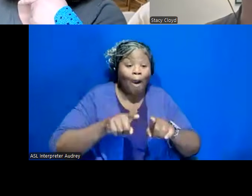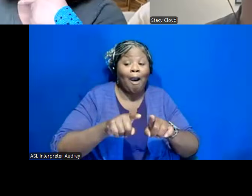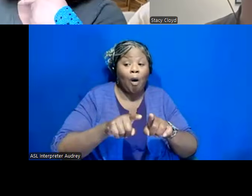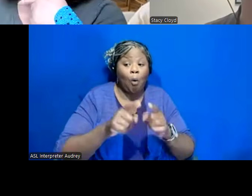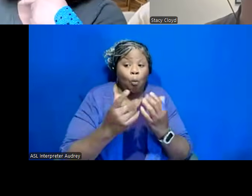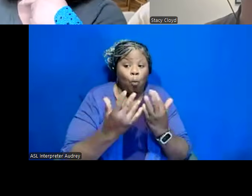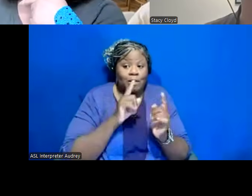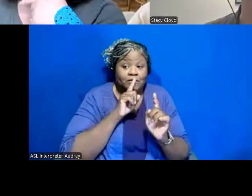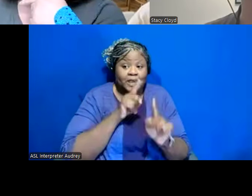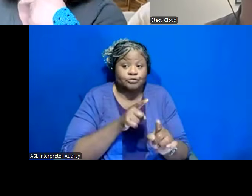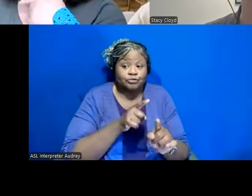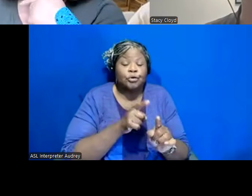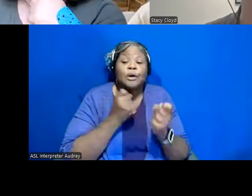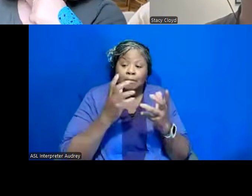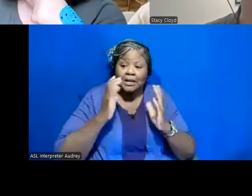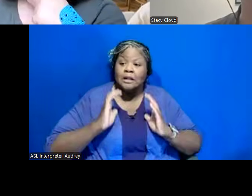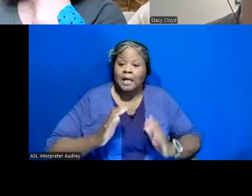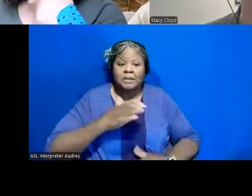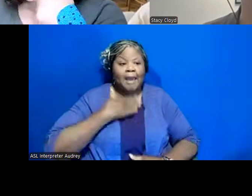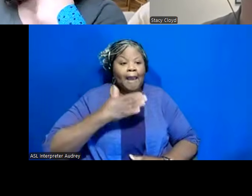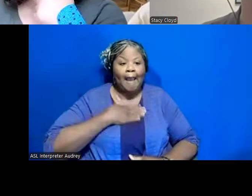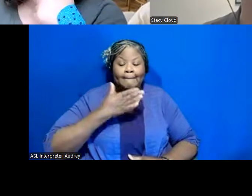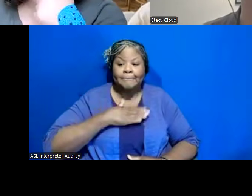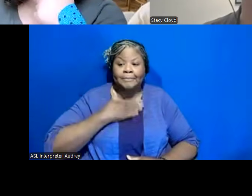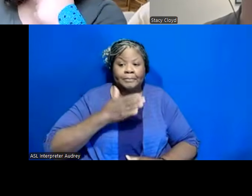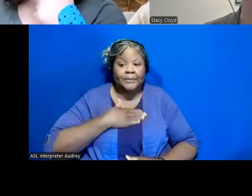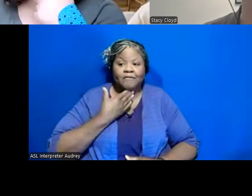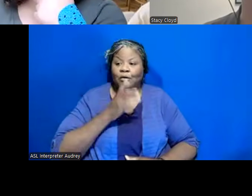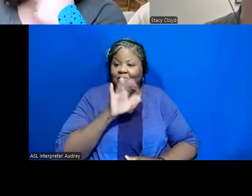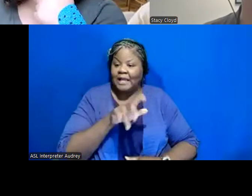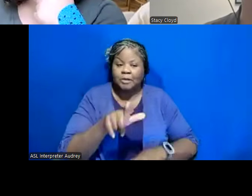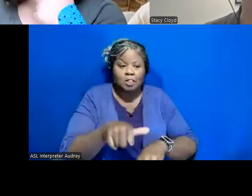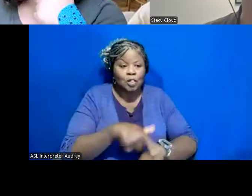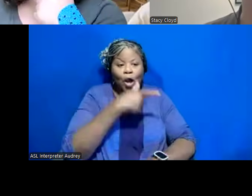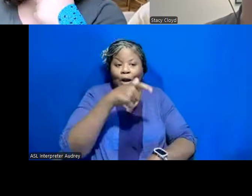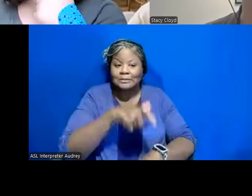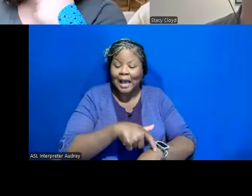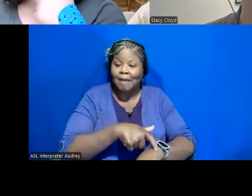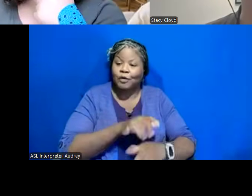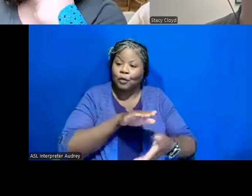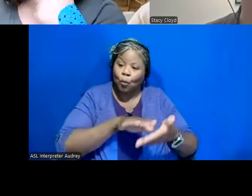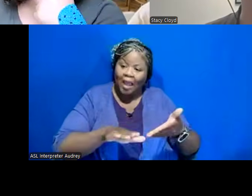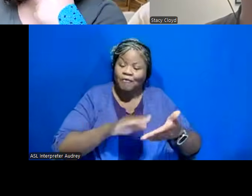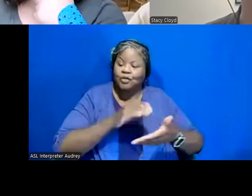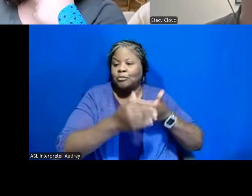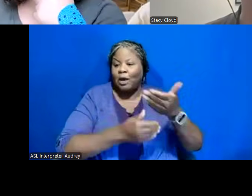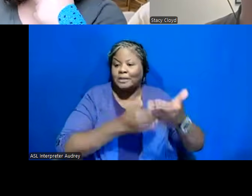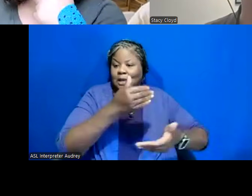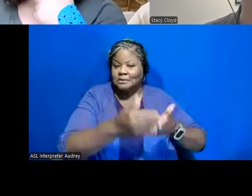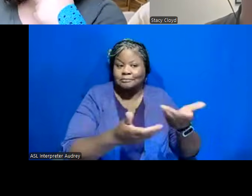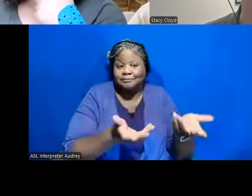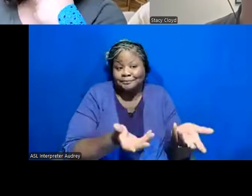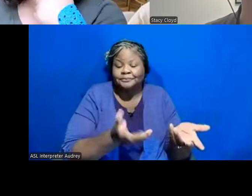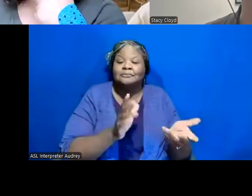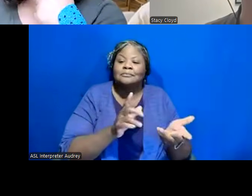pending, many clients would be happy for it to take a very long time for that waiver to ultimately be processed.